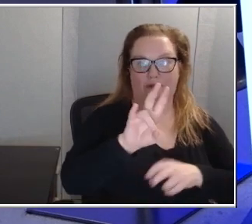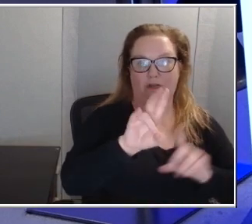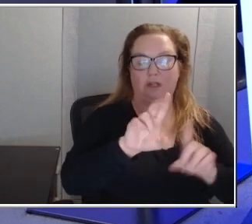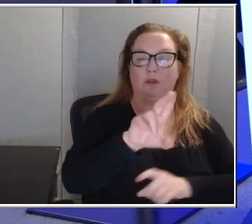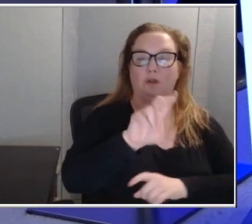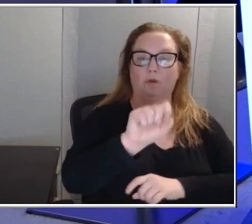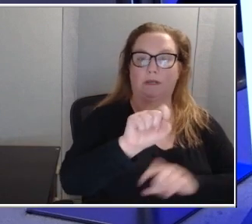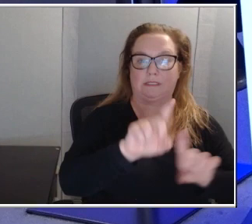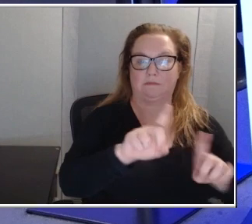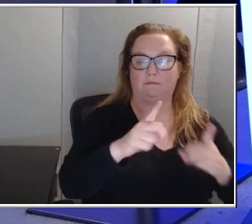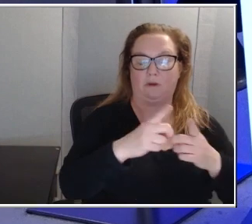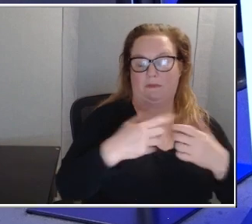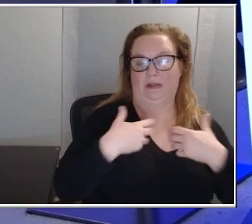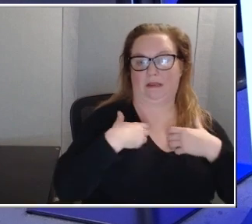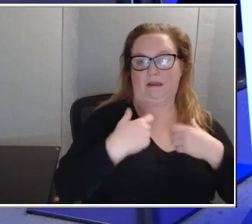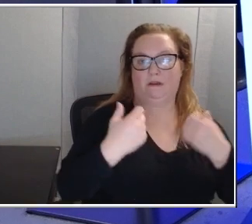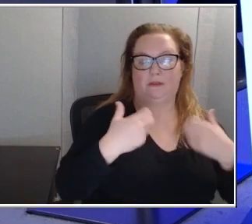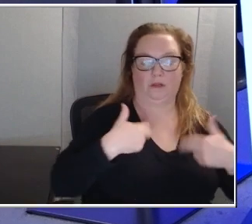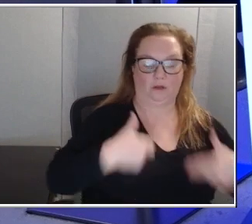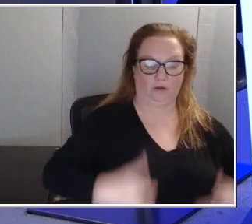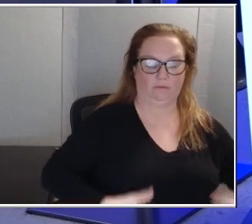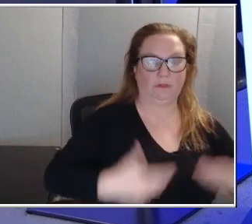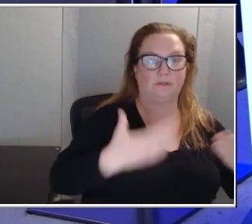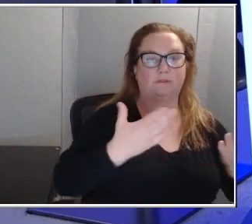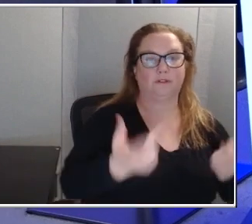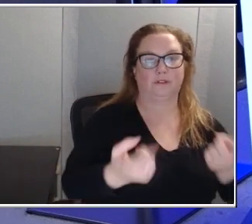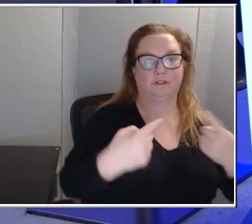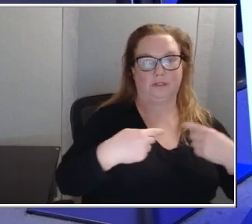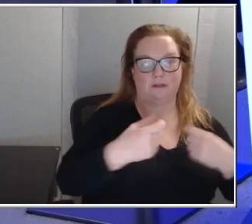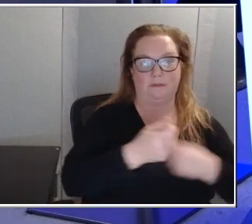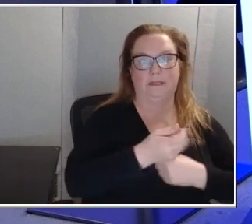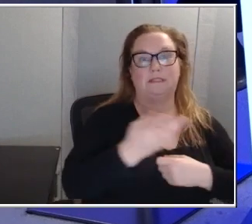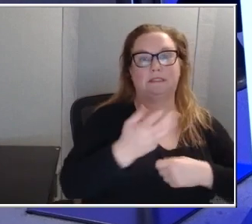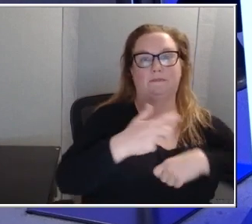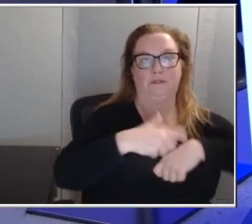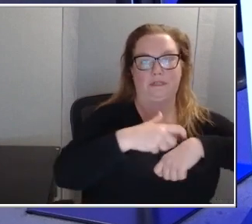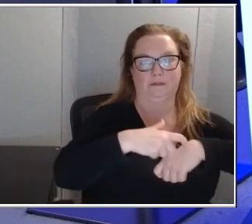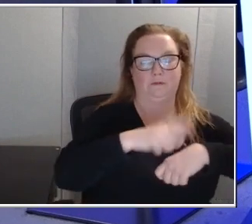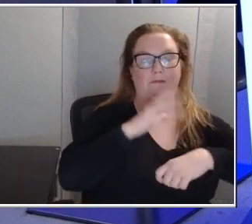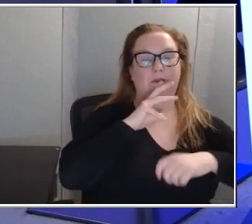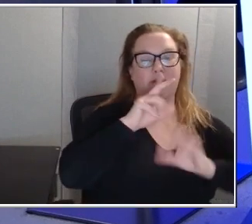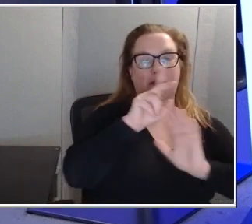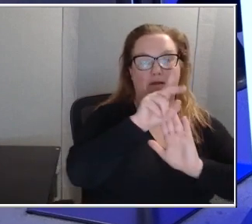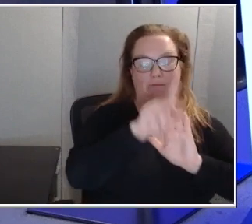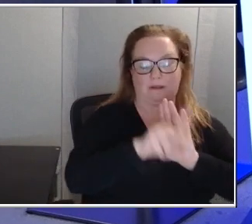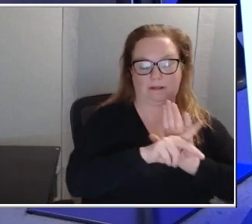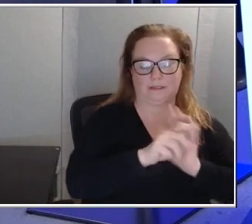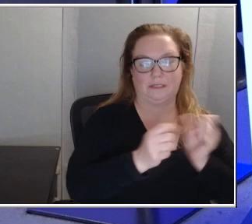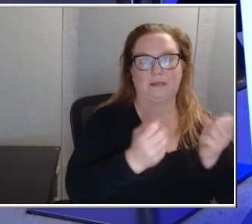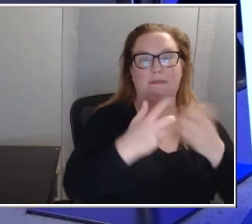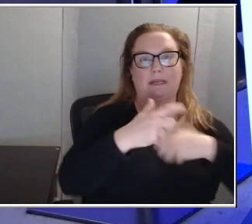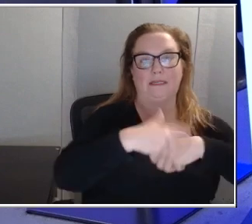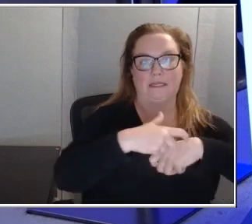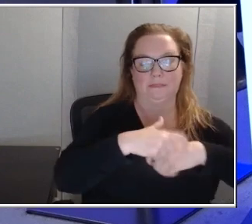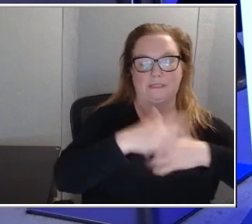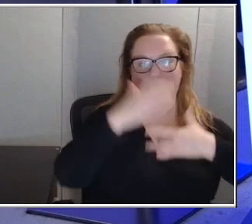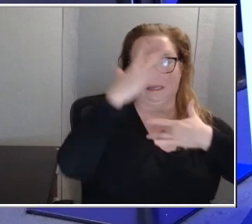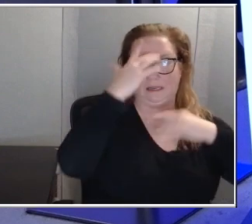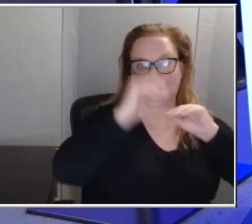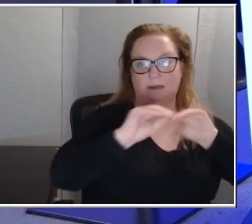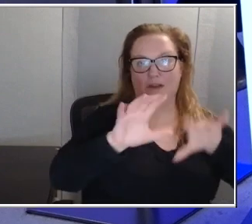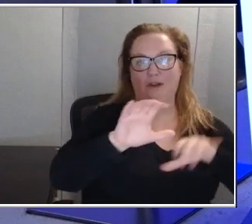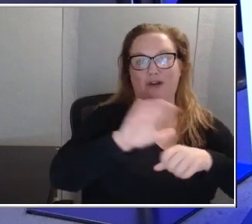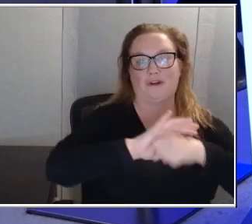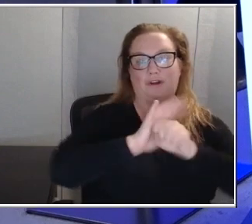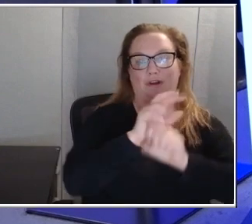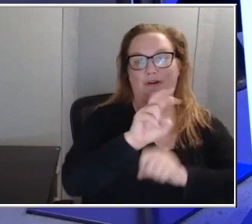Human Services. She's been on this program multiple times before. We've had a lot of great discussions about policy and everything related to COVID and a lot of other stuff. So welcome to you